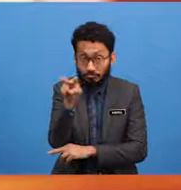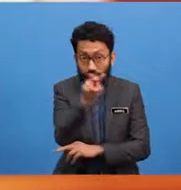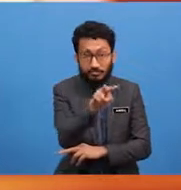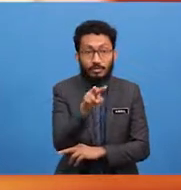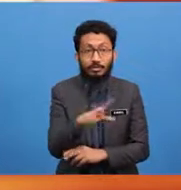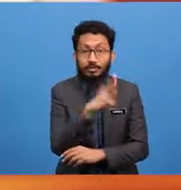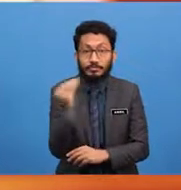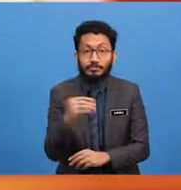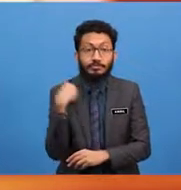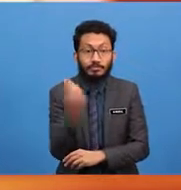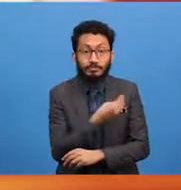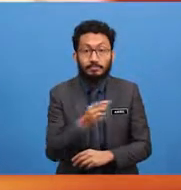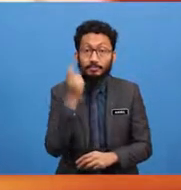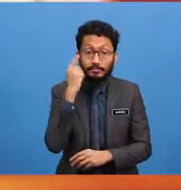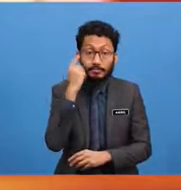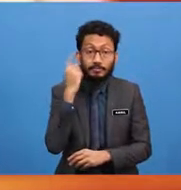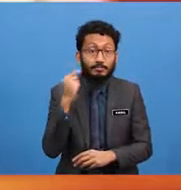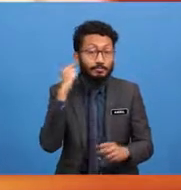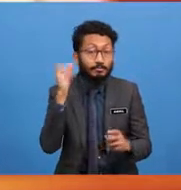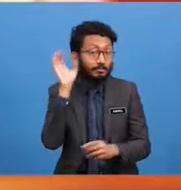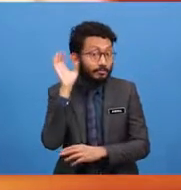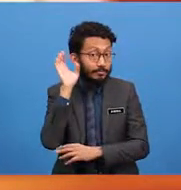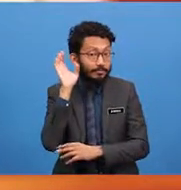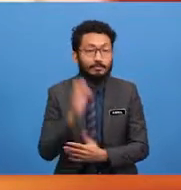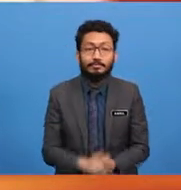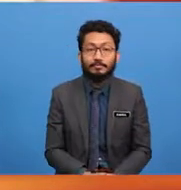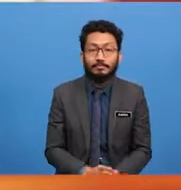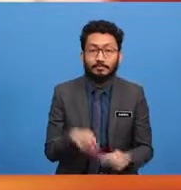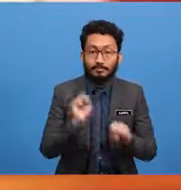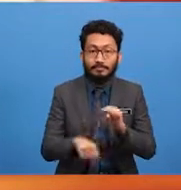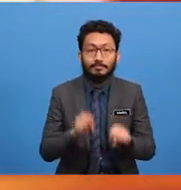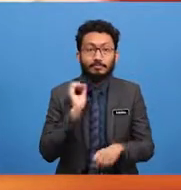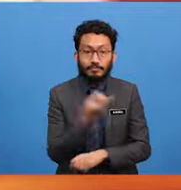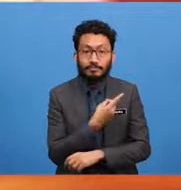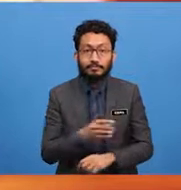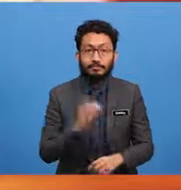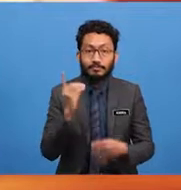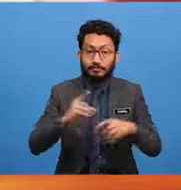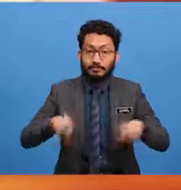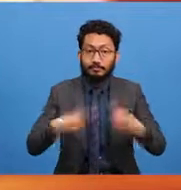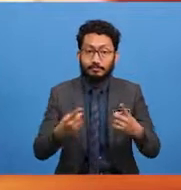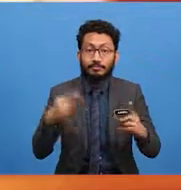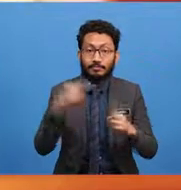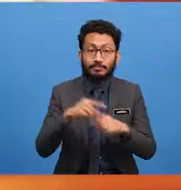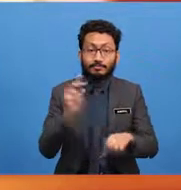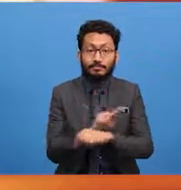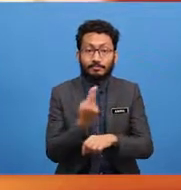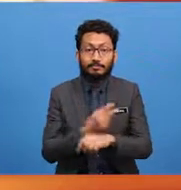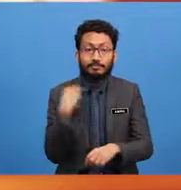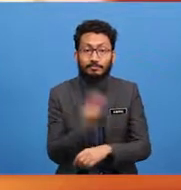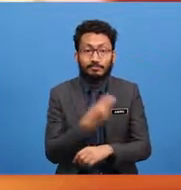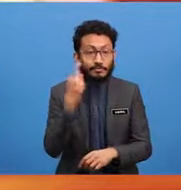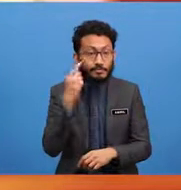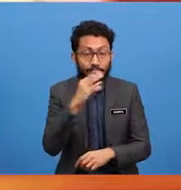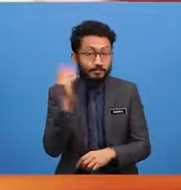our ears to listen. So, we are going to use our eyes and